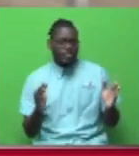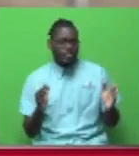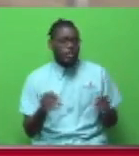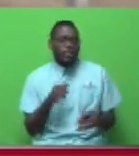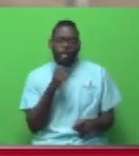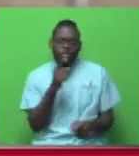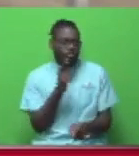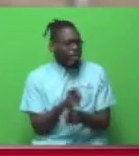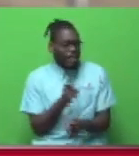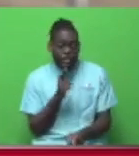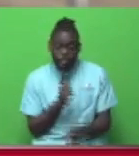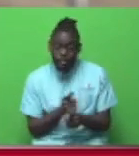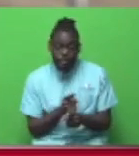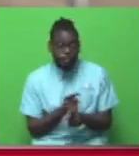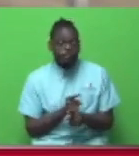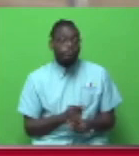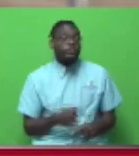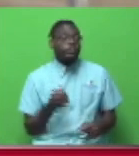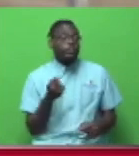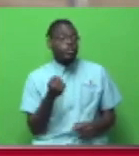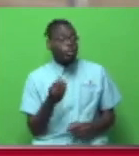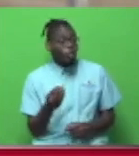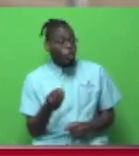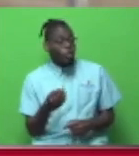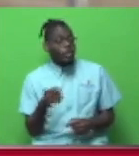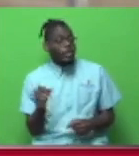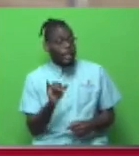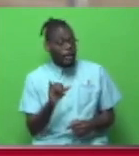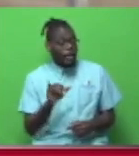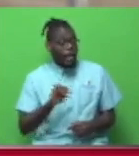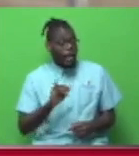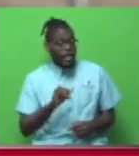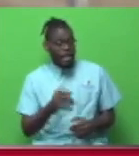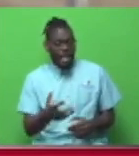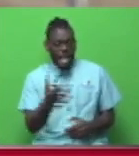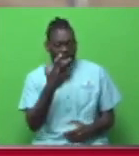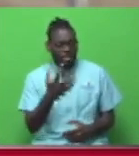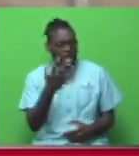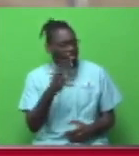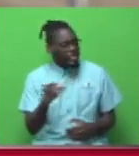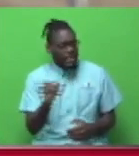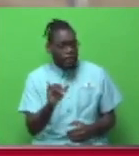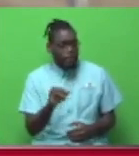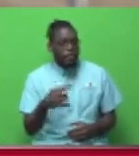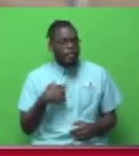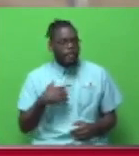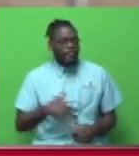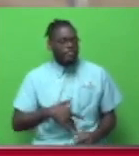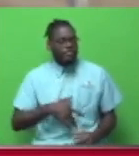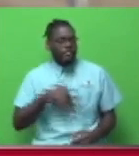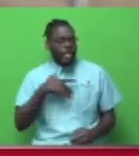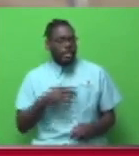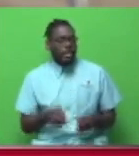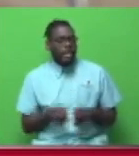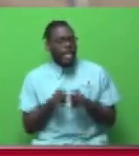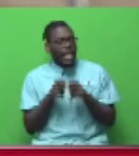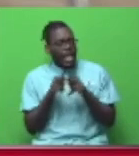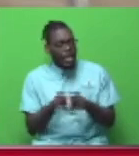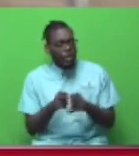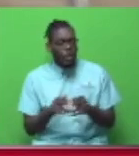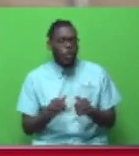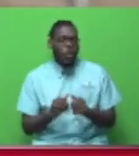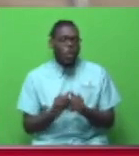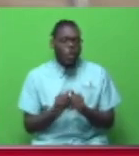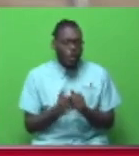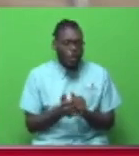So the same anger that the senator felt, one could imagine as a practicing Hindu what I felt when that analogy was made in this honorable